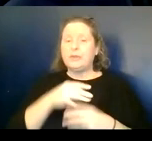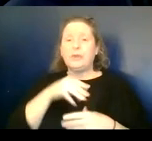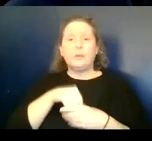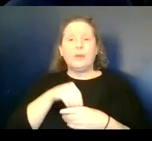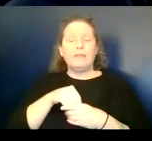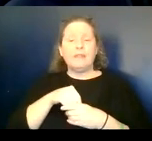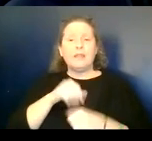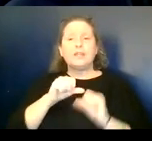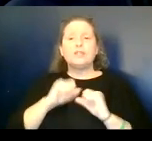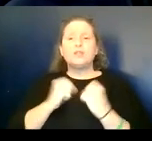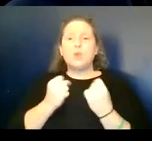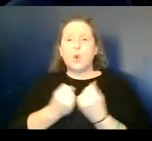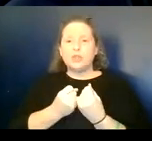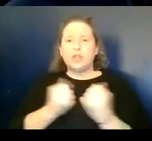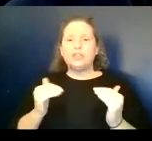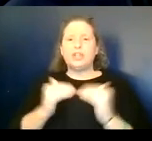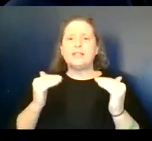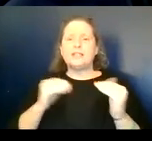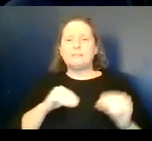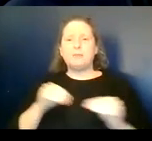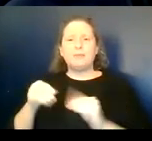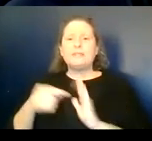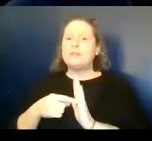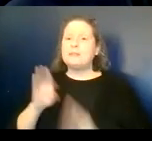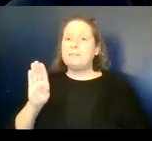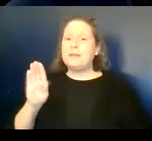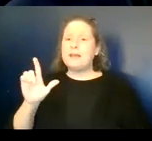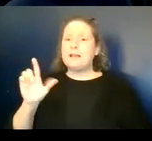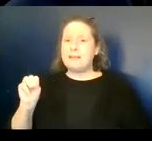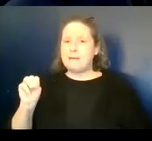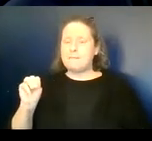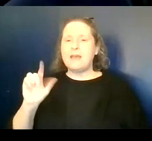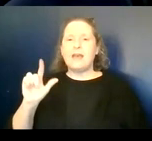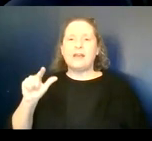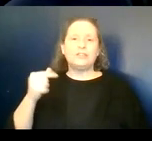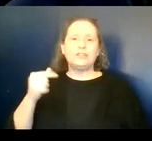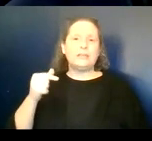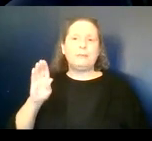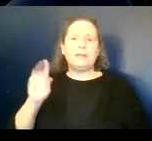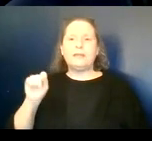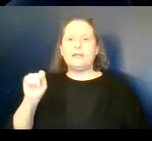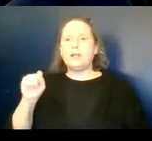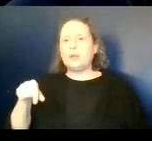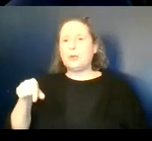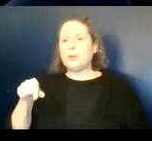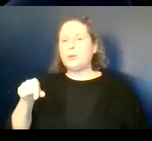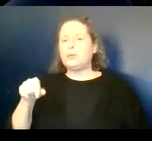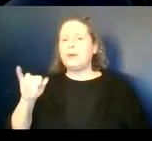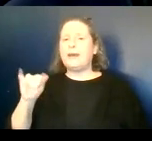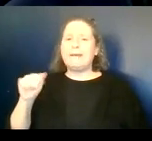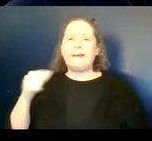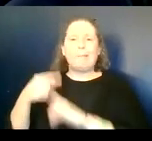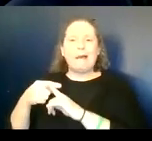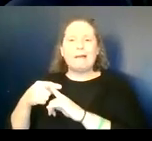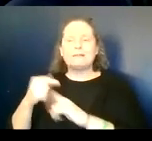movements, like Black Lives Matter, LGBTQ plus, the disability rights movement, they're all sort of siloed,